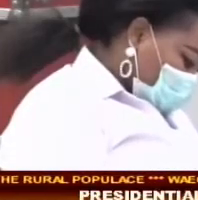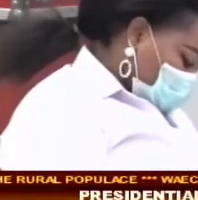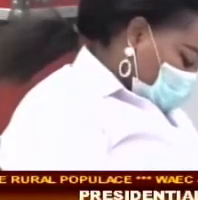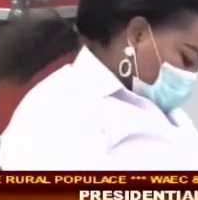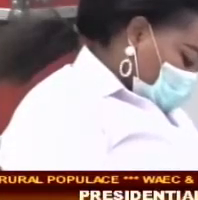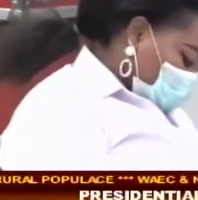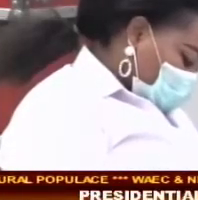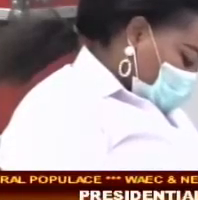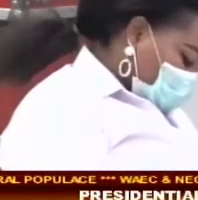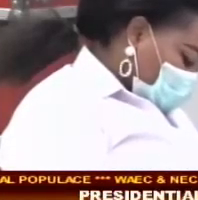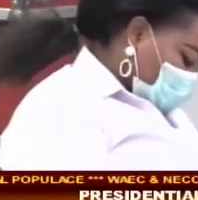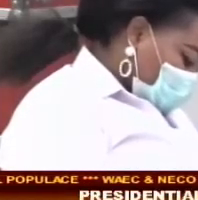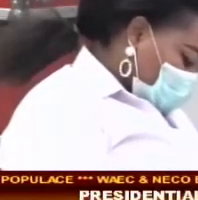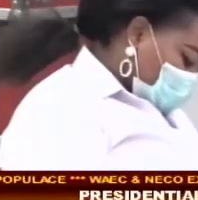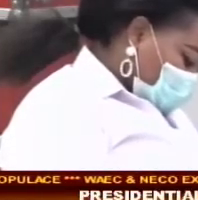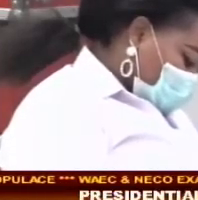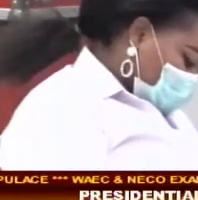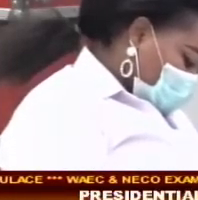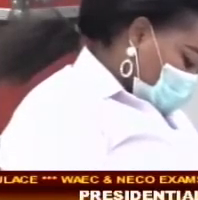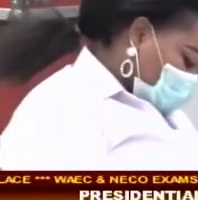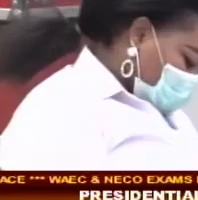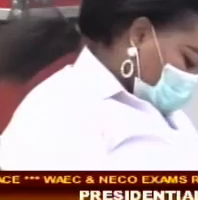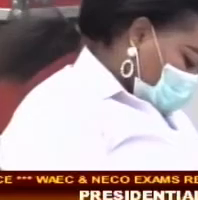Honorable Minister of Environment.